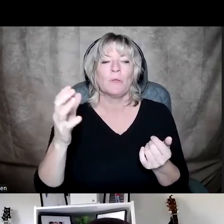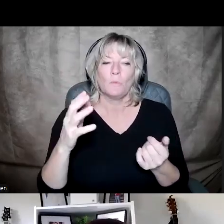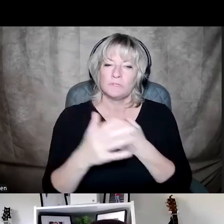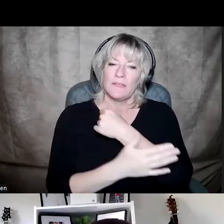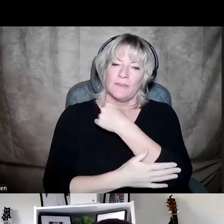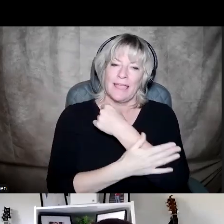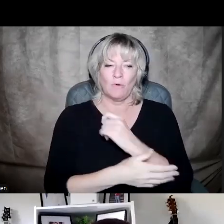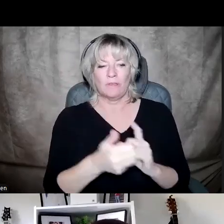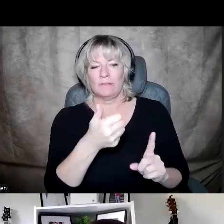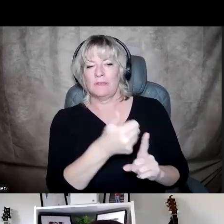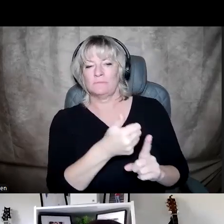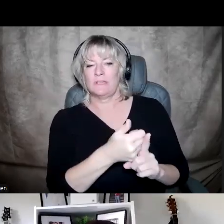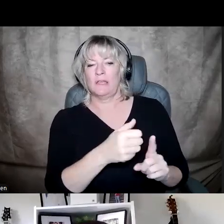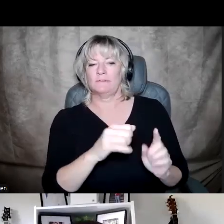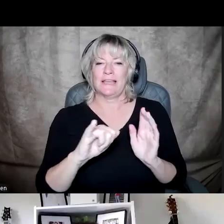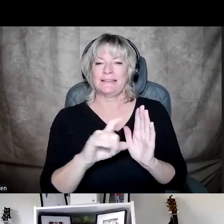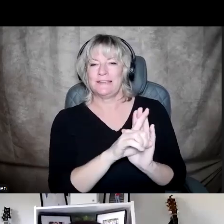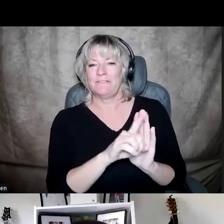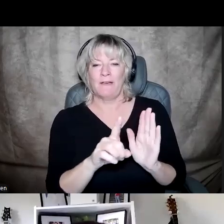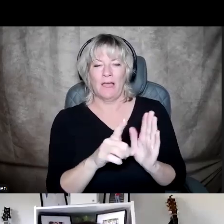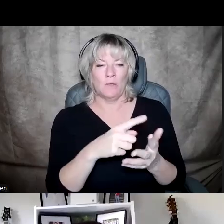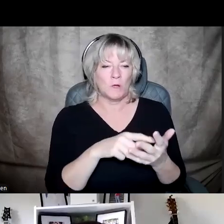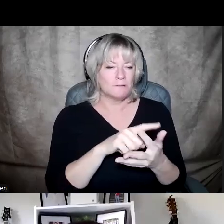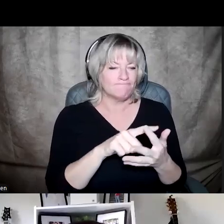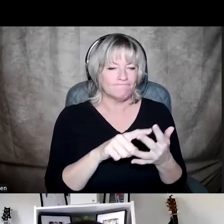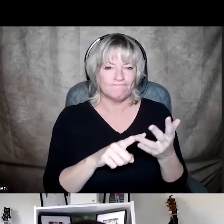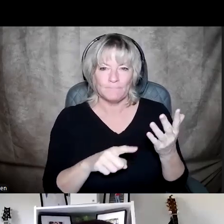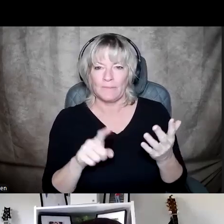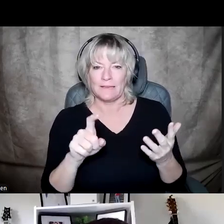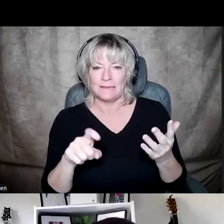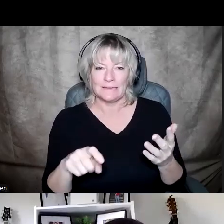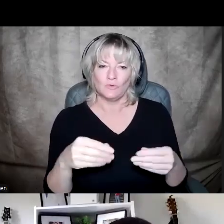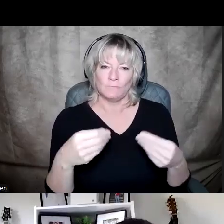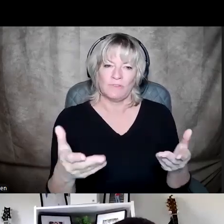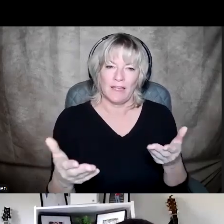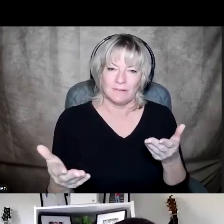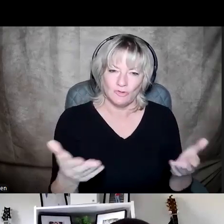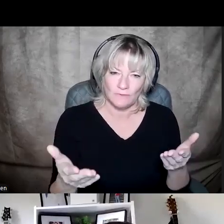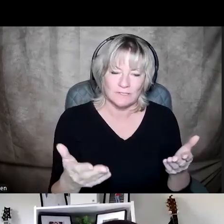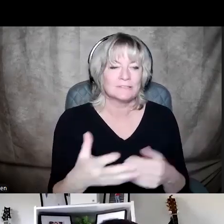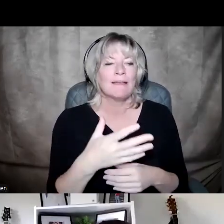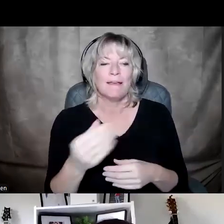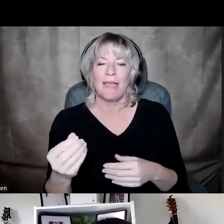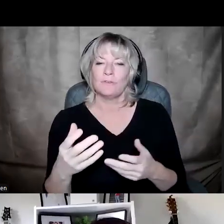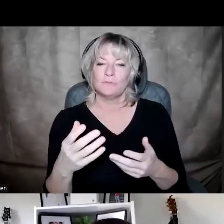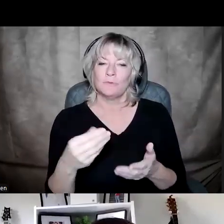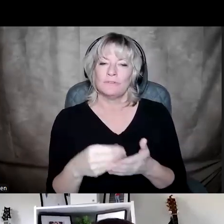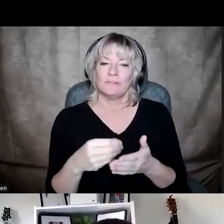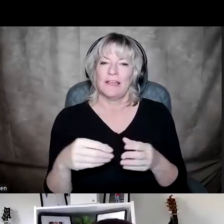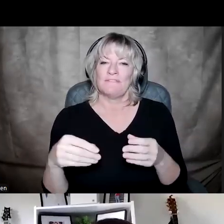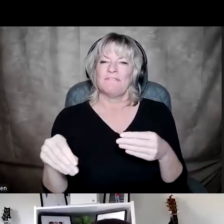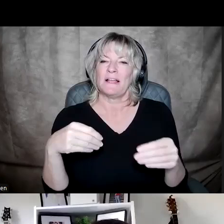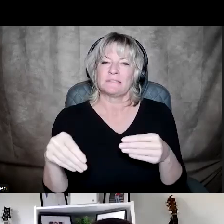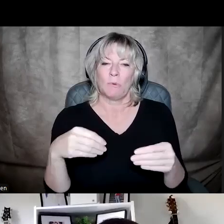to identify sort of the contextual factors in which they're delivering crisis services, and also be able to use the funding flexibly to kind